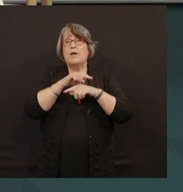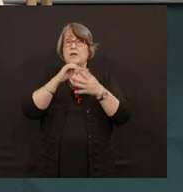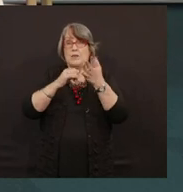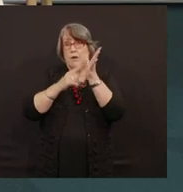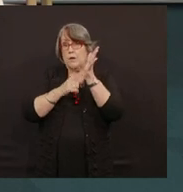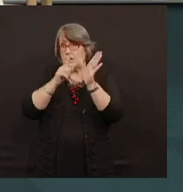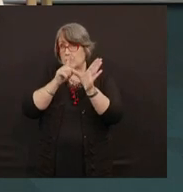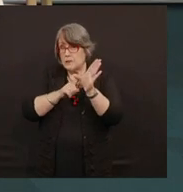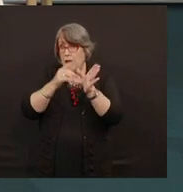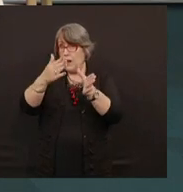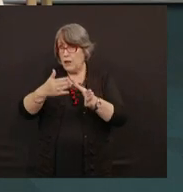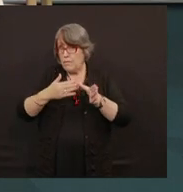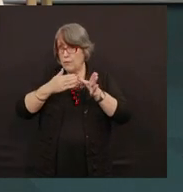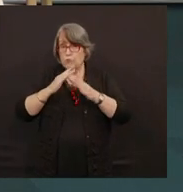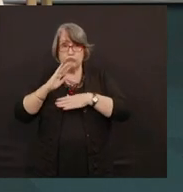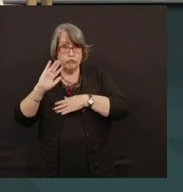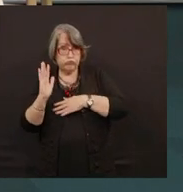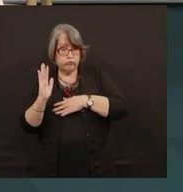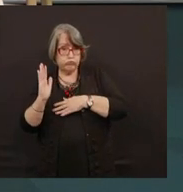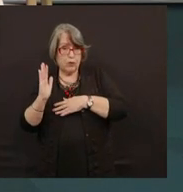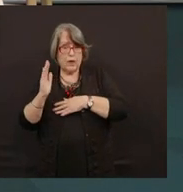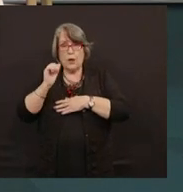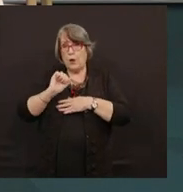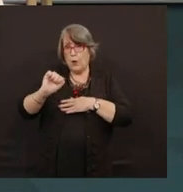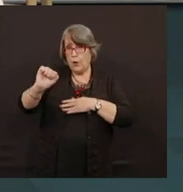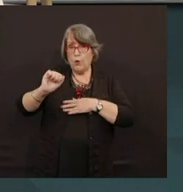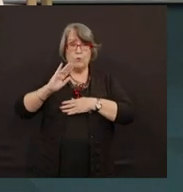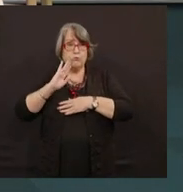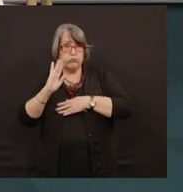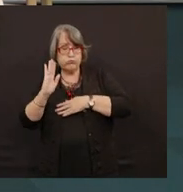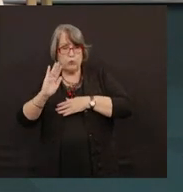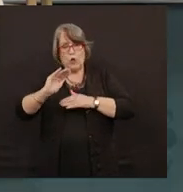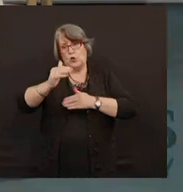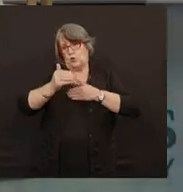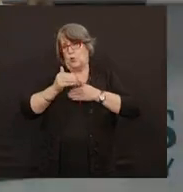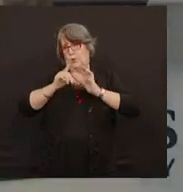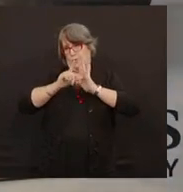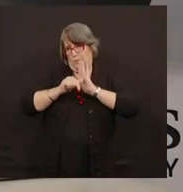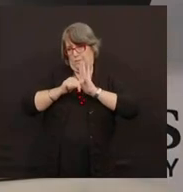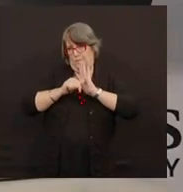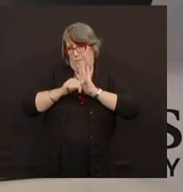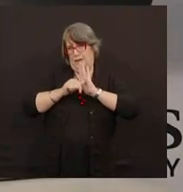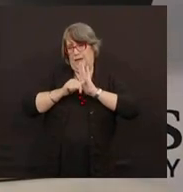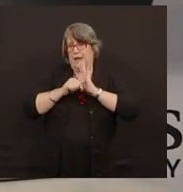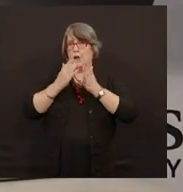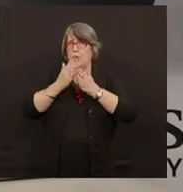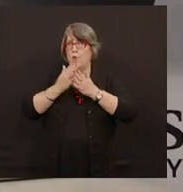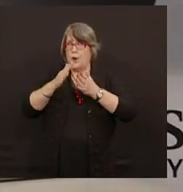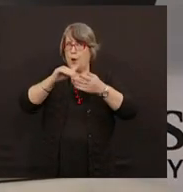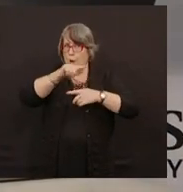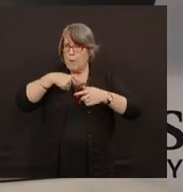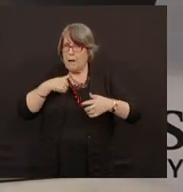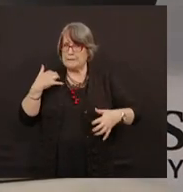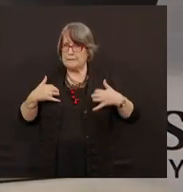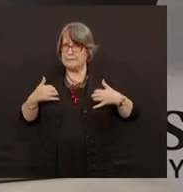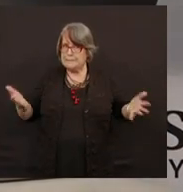Sally starting us off with her lecture, her short presentation, really to stimulate us.